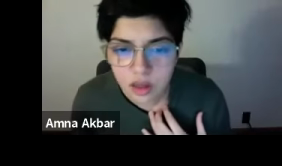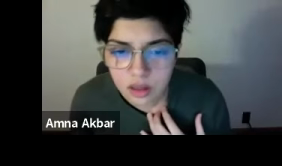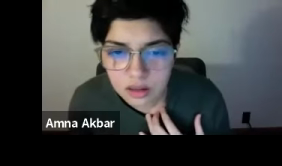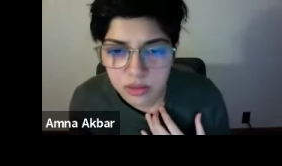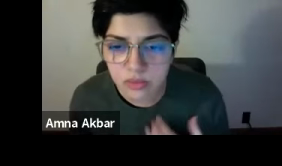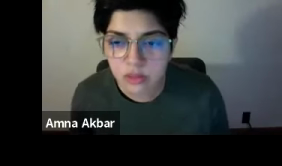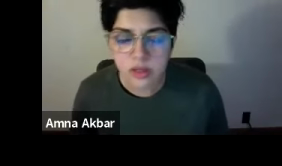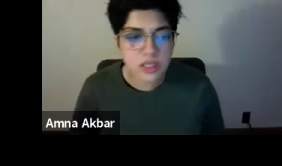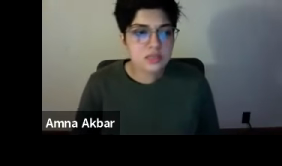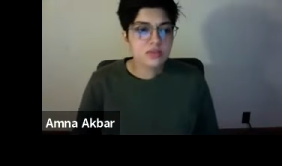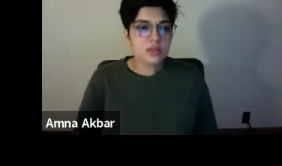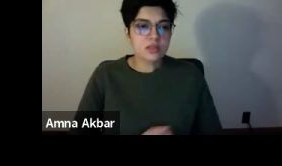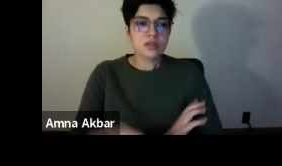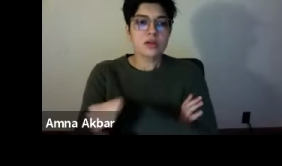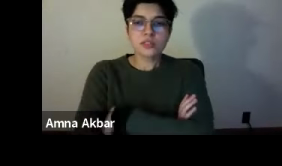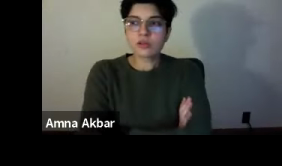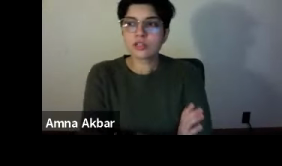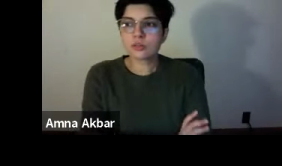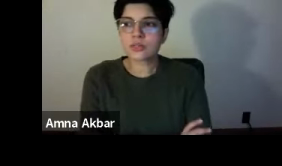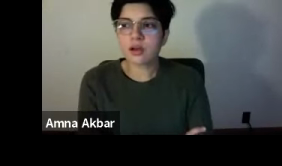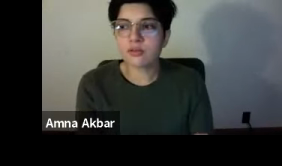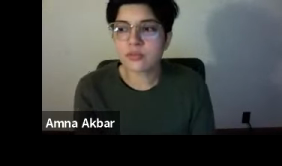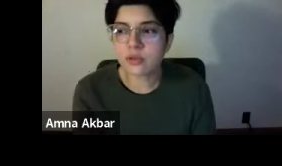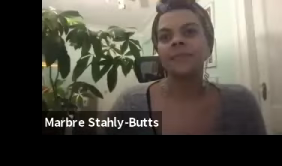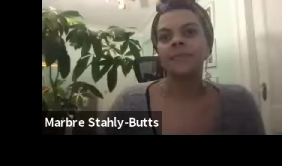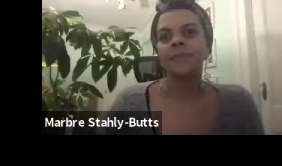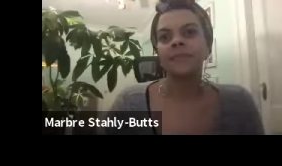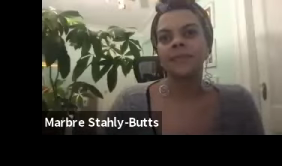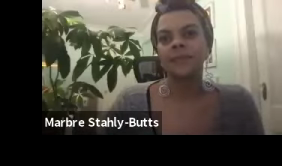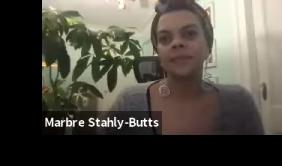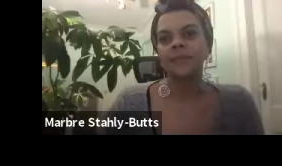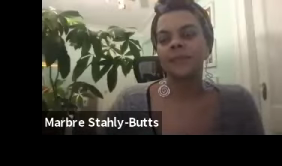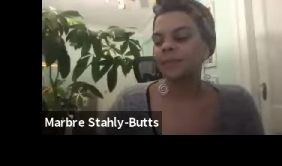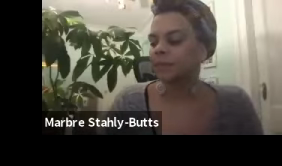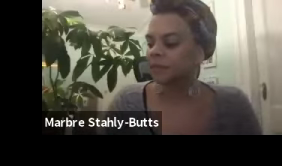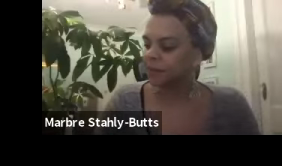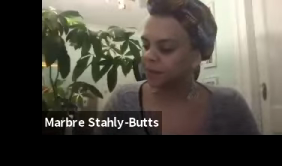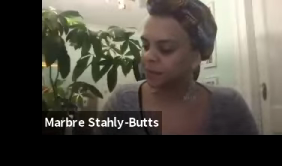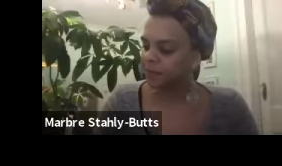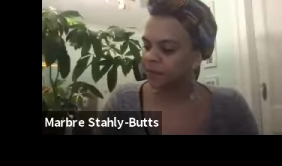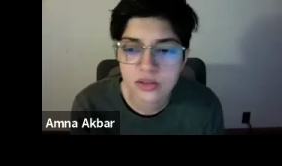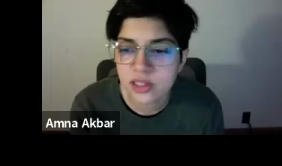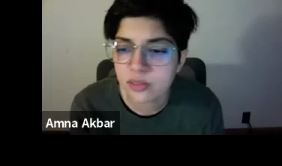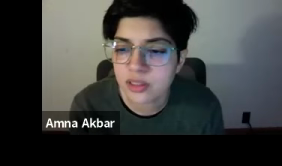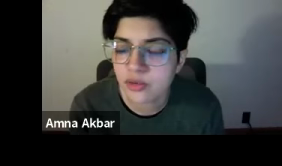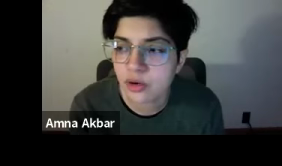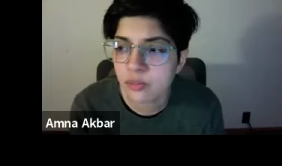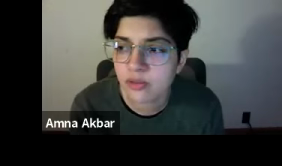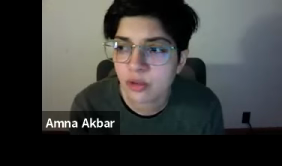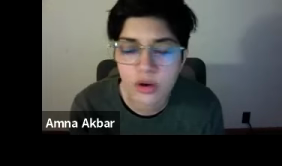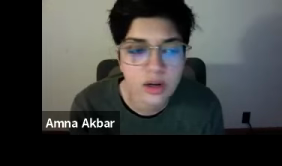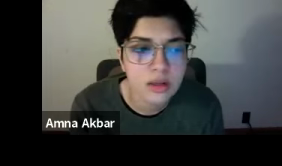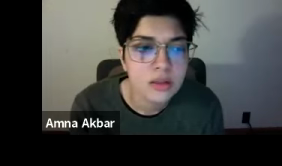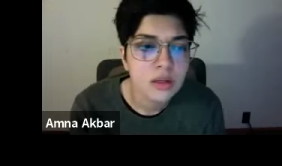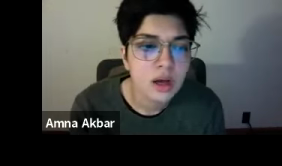Right, so let's talk a little bit more about each of these. So in terms of reforms and demands to expand the franchise, here there's an image from